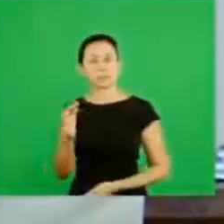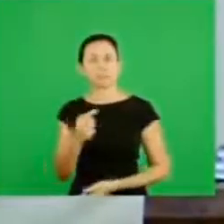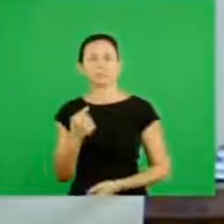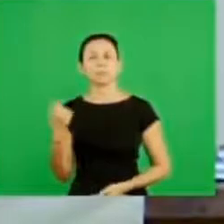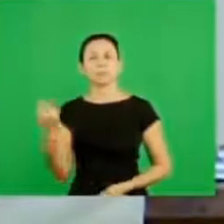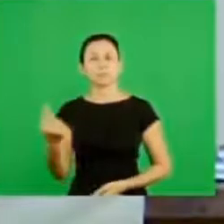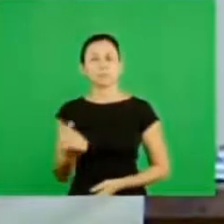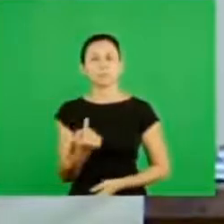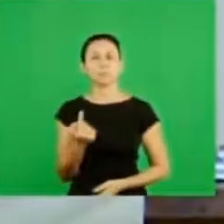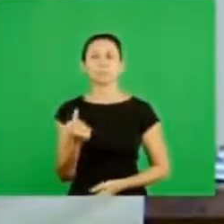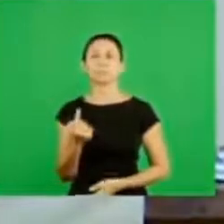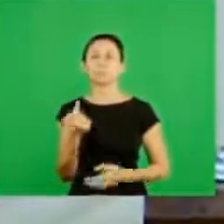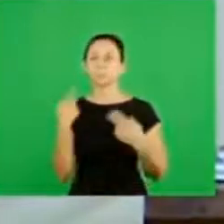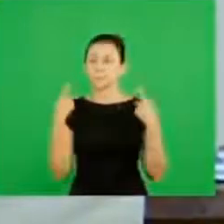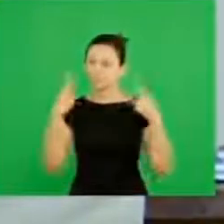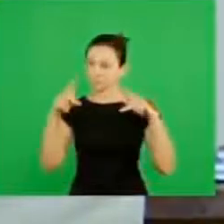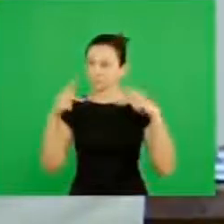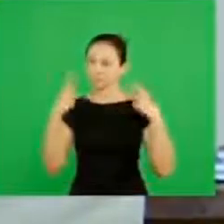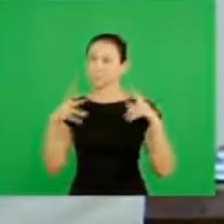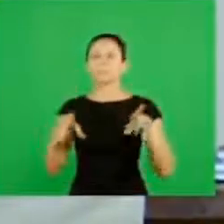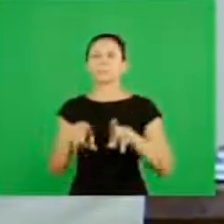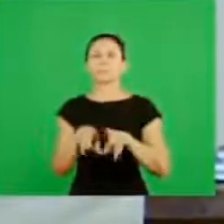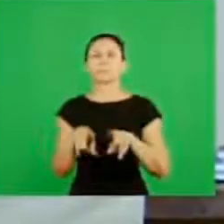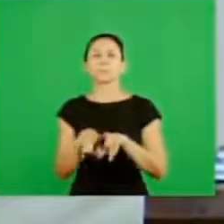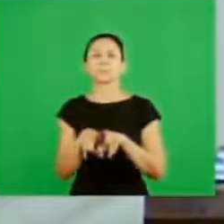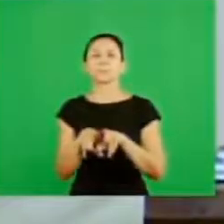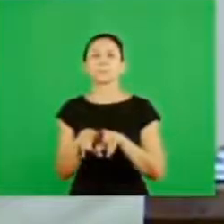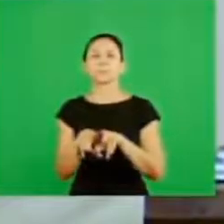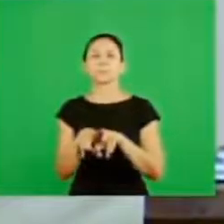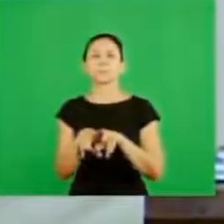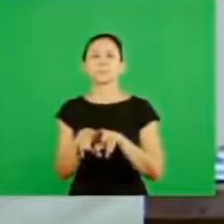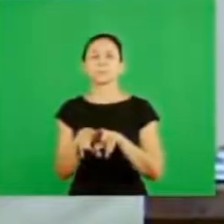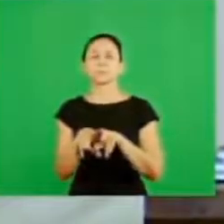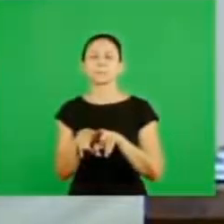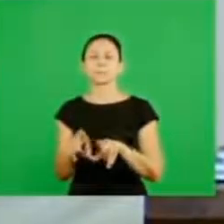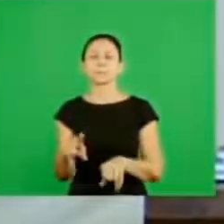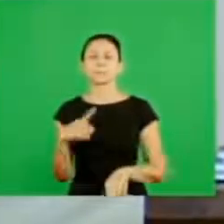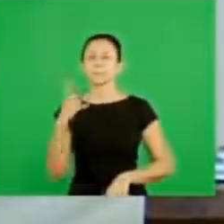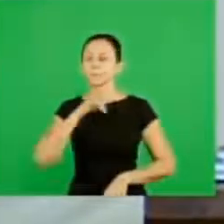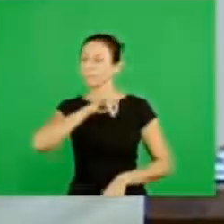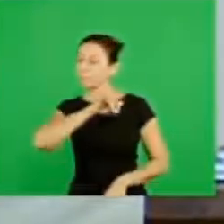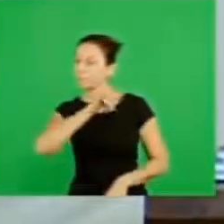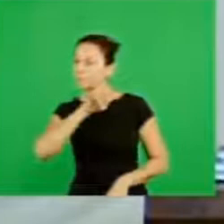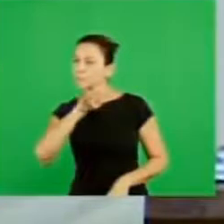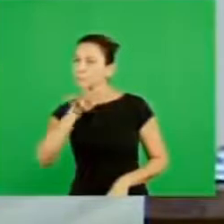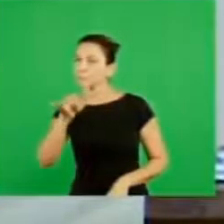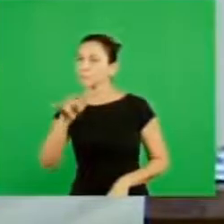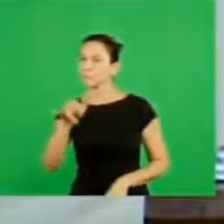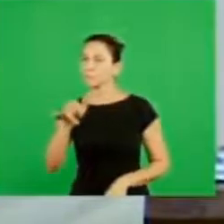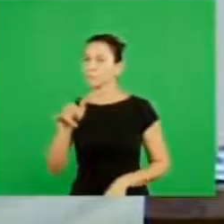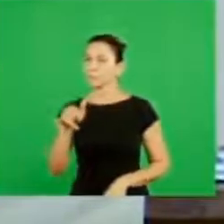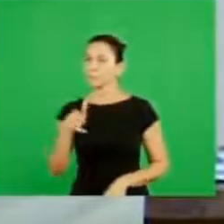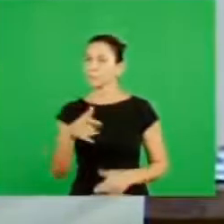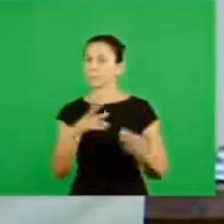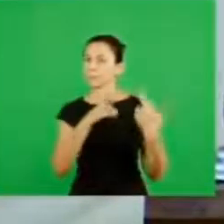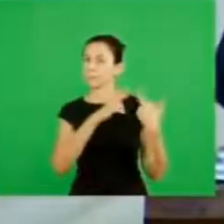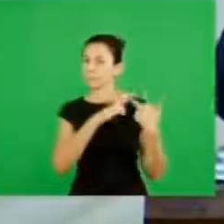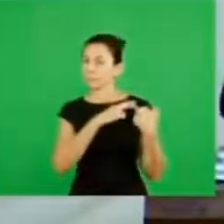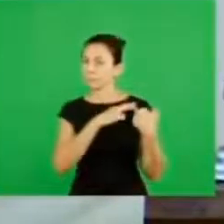that preach salvation, and this is correct. But we are saying we preach also the salvation, but